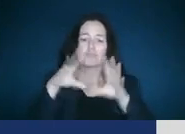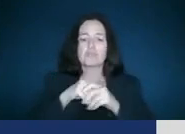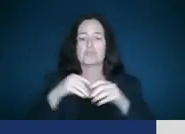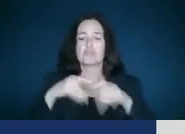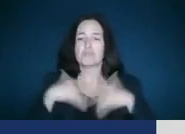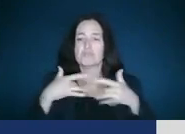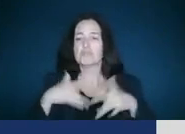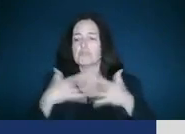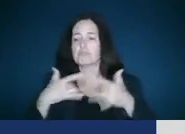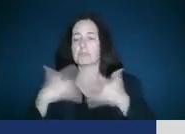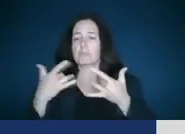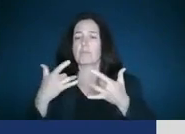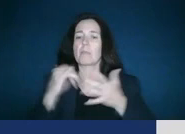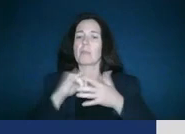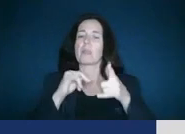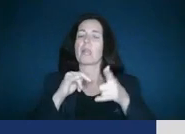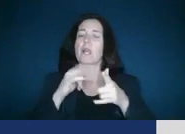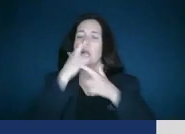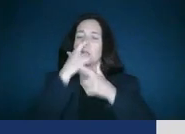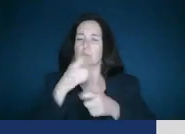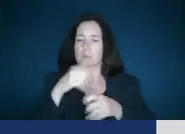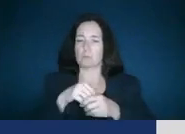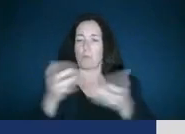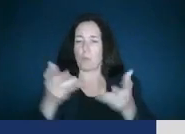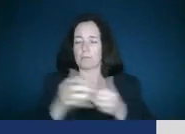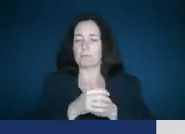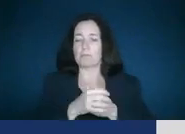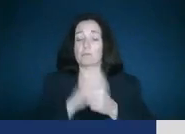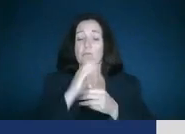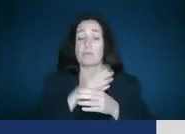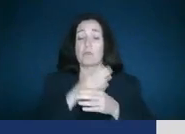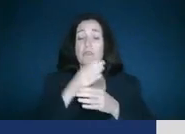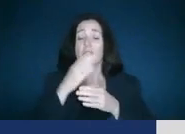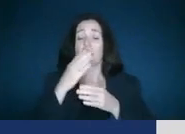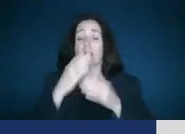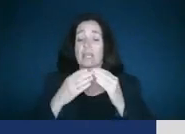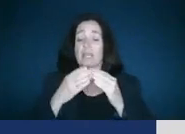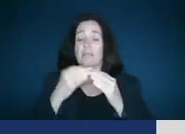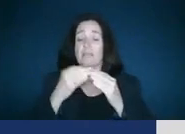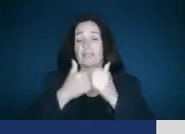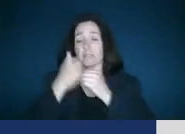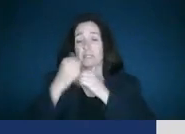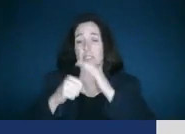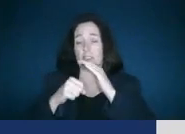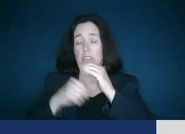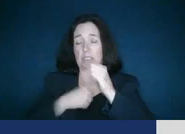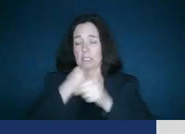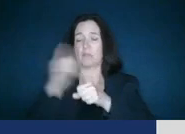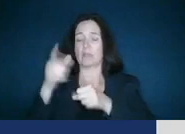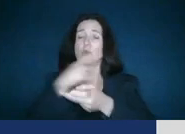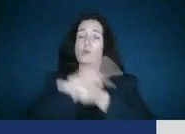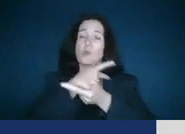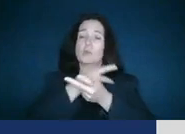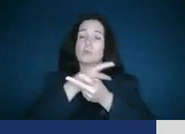that they are most interested in. So at the end of each year, the graduate assistant mentor